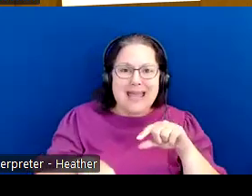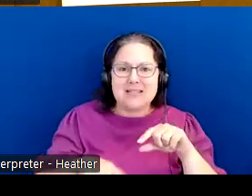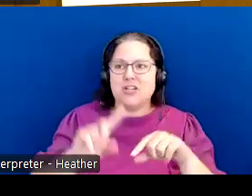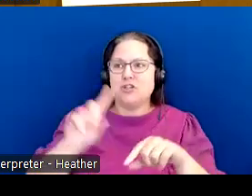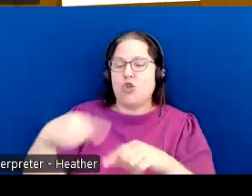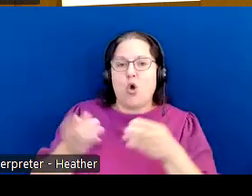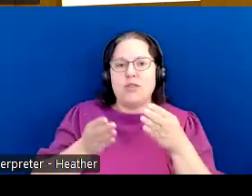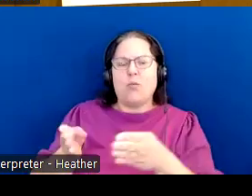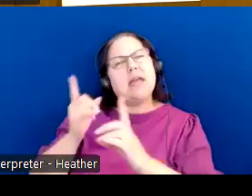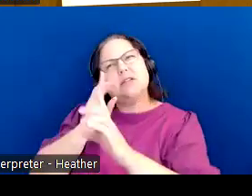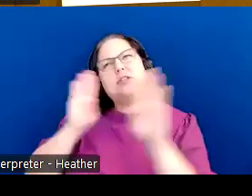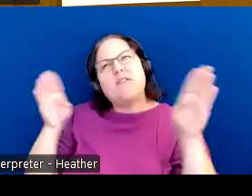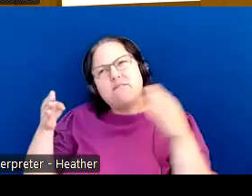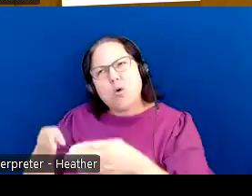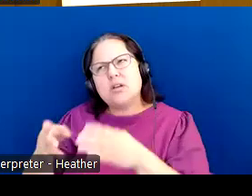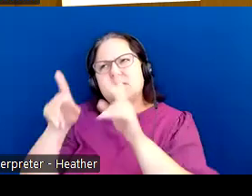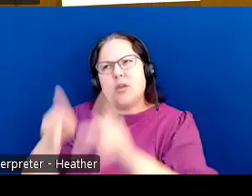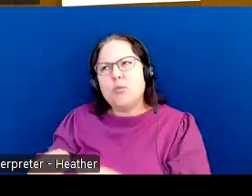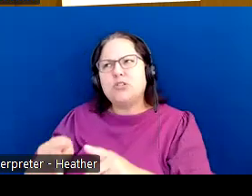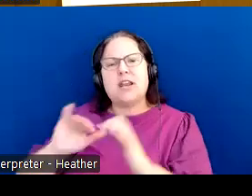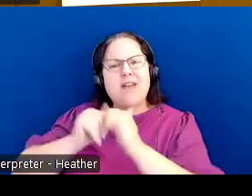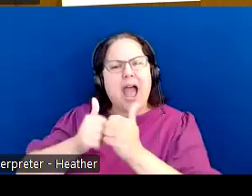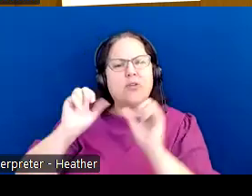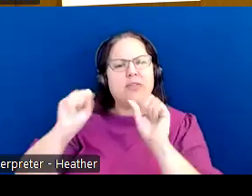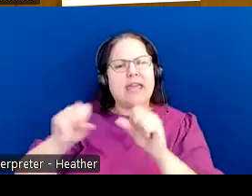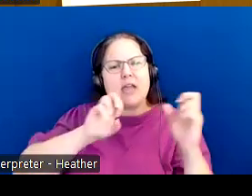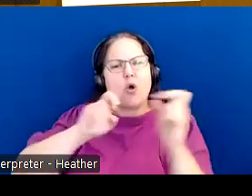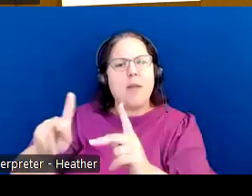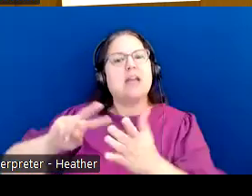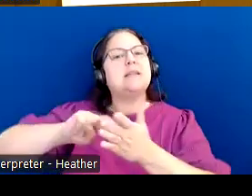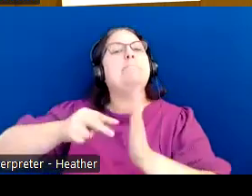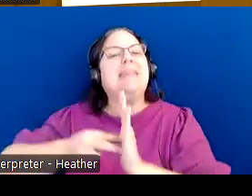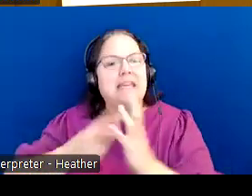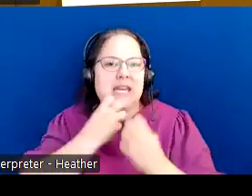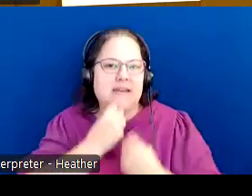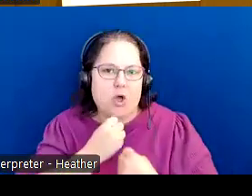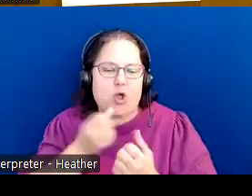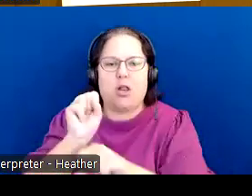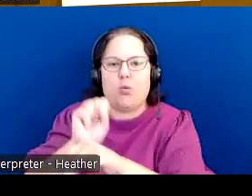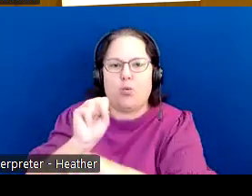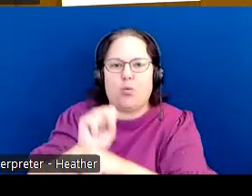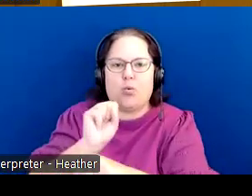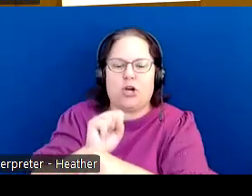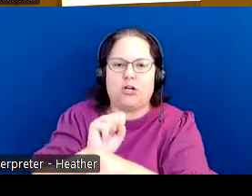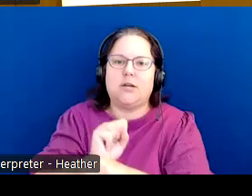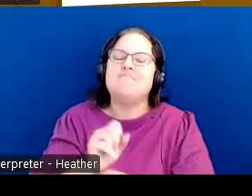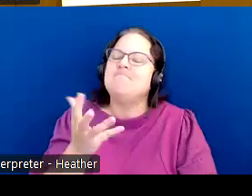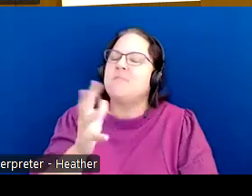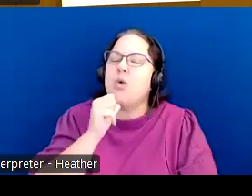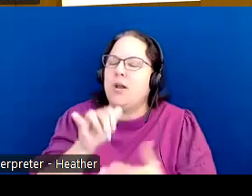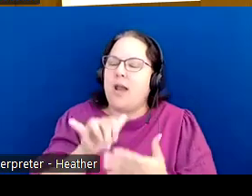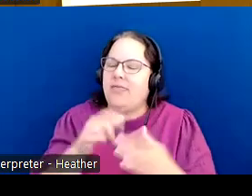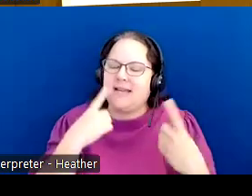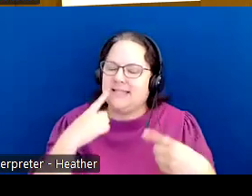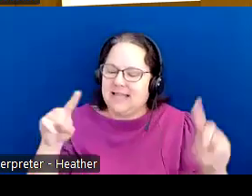way, is to help them get back to meaningful work. Now, we're not very successful at that if they